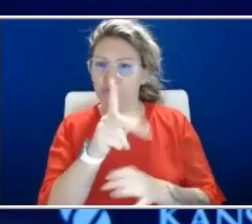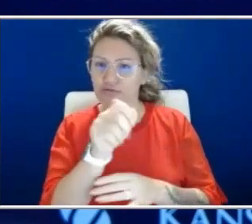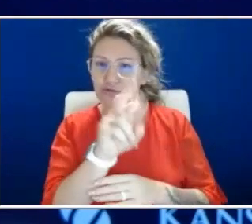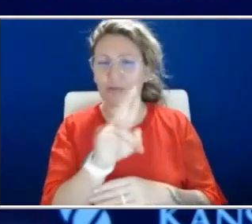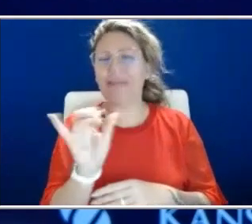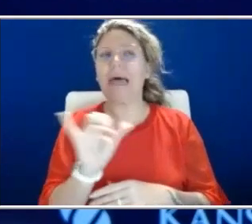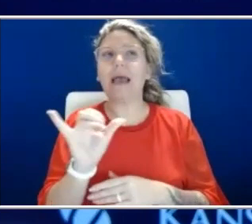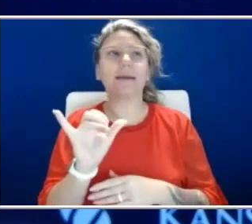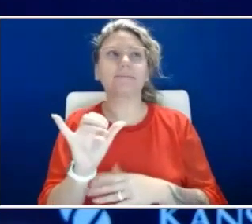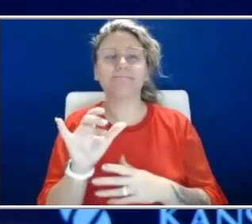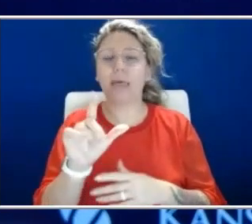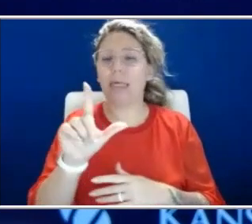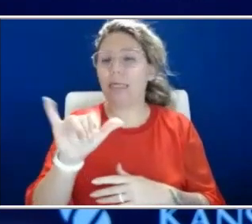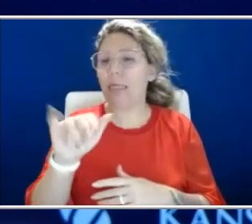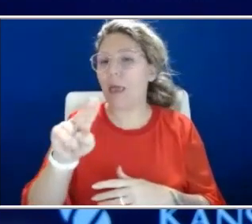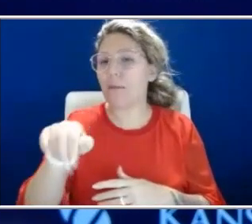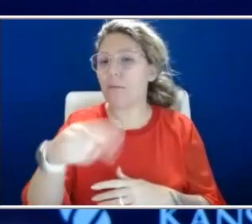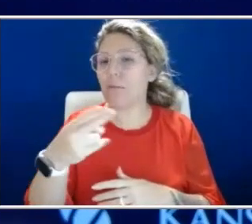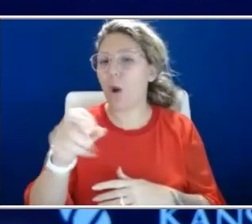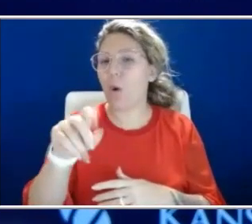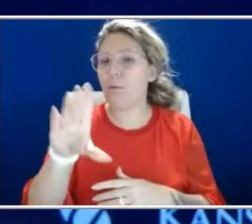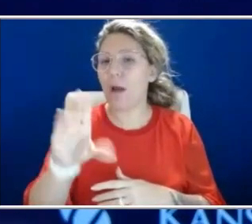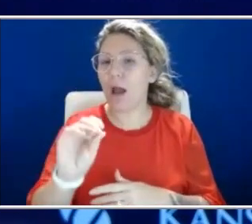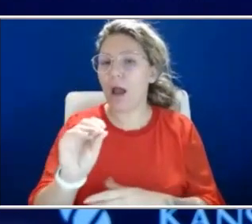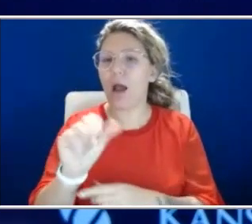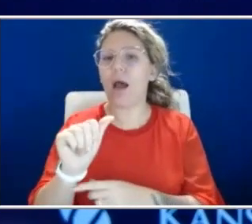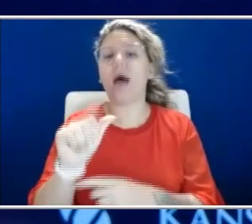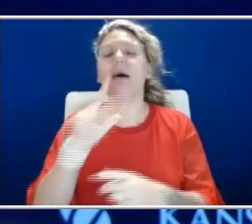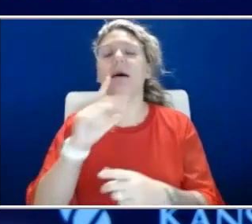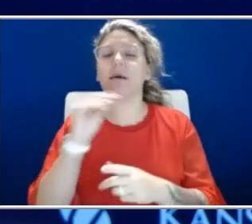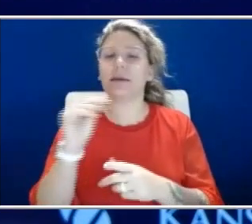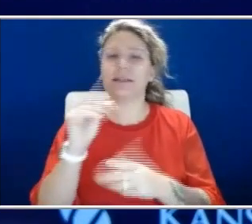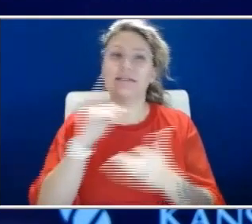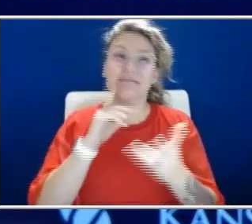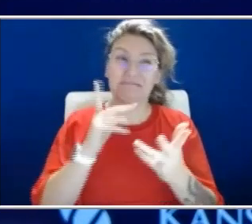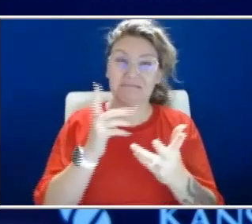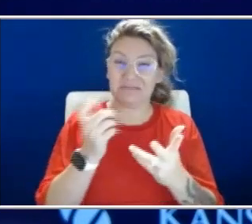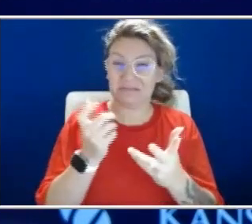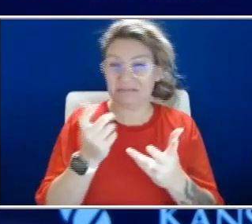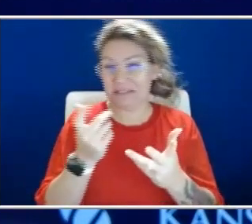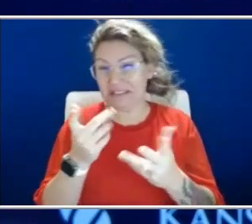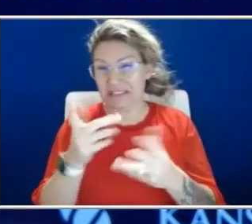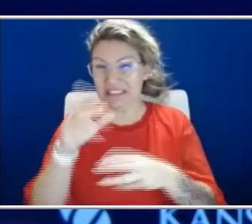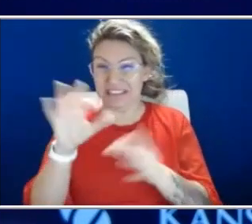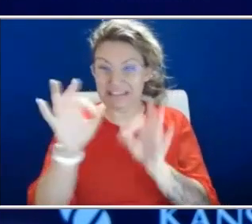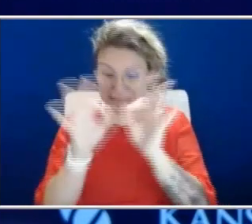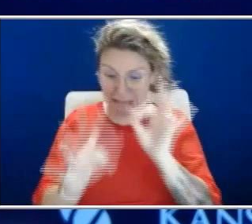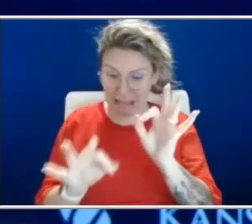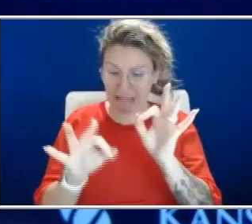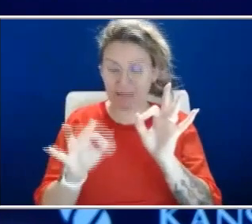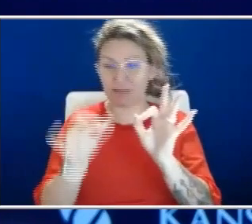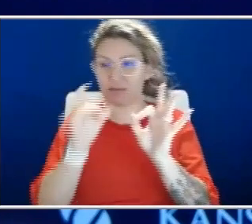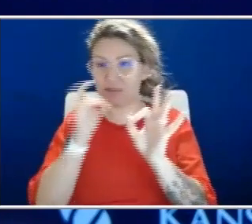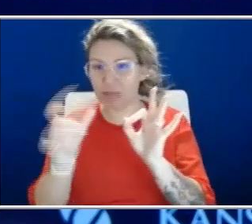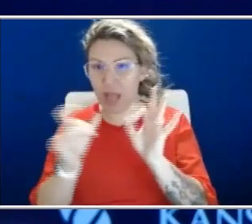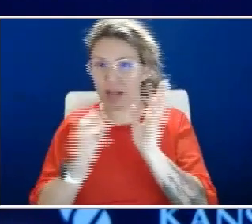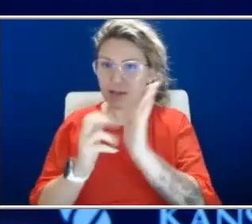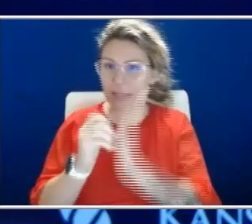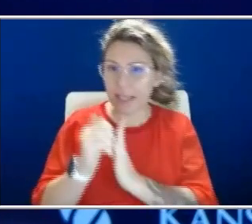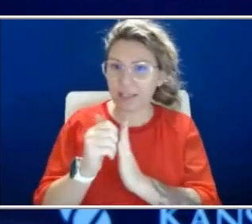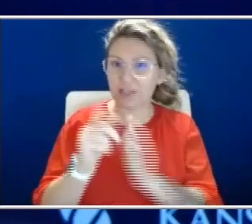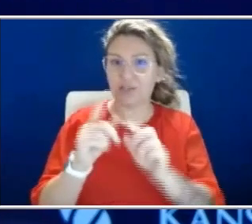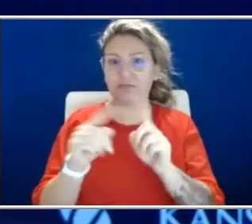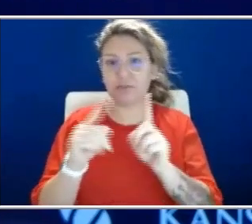sometimes cells just get the wrong idea and start over proliferating. So even though they're not cancer, they do cause